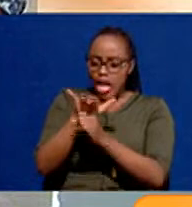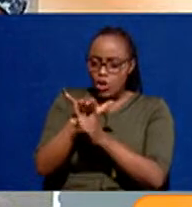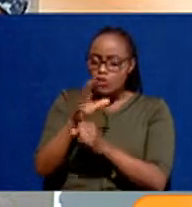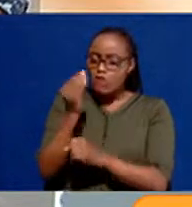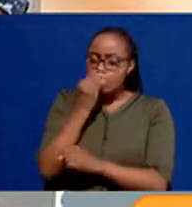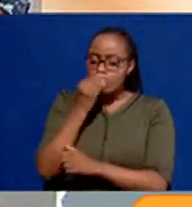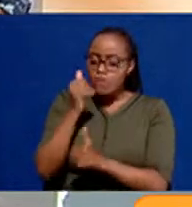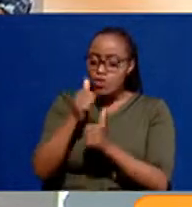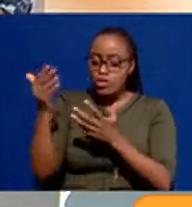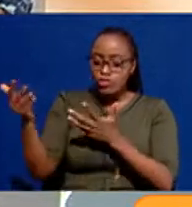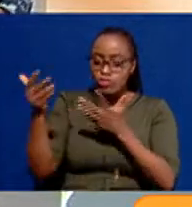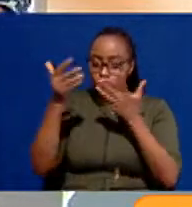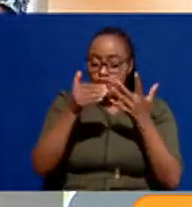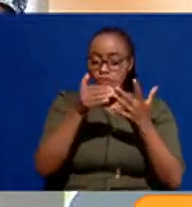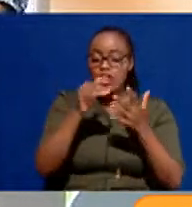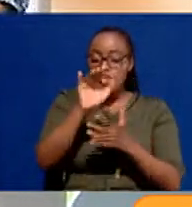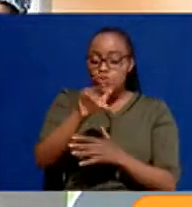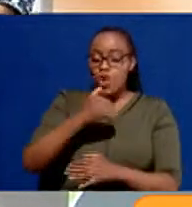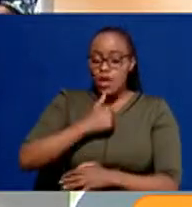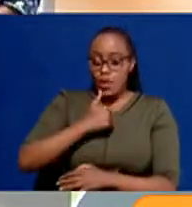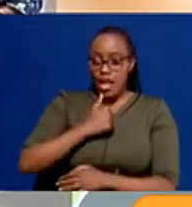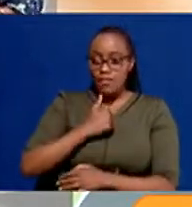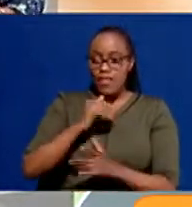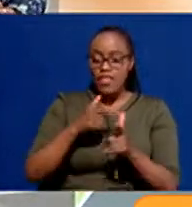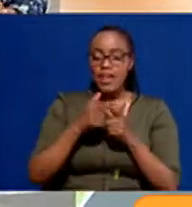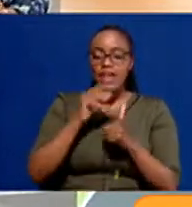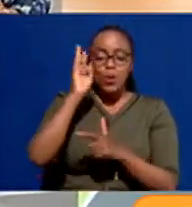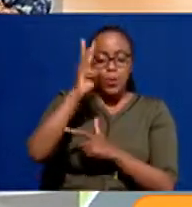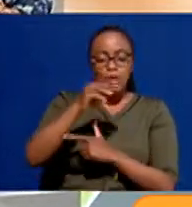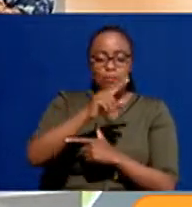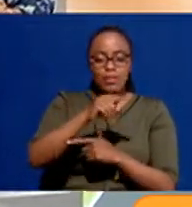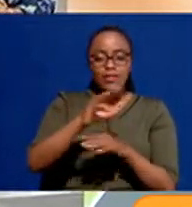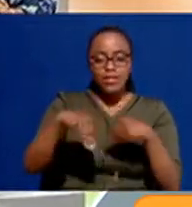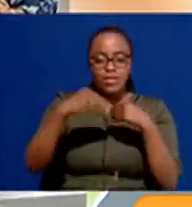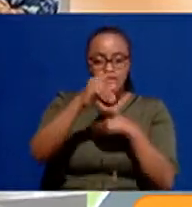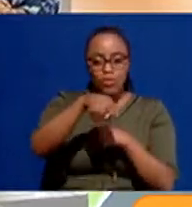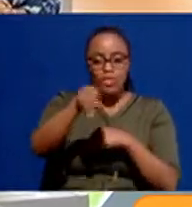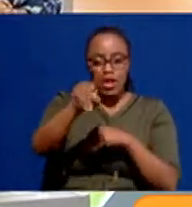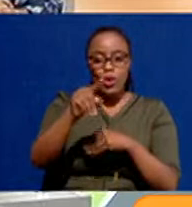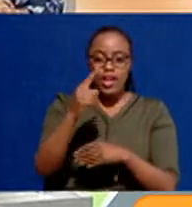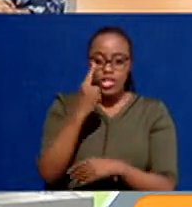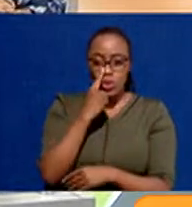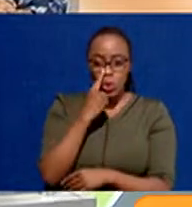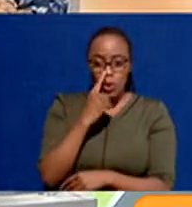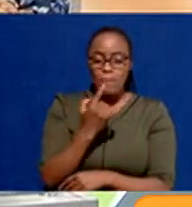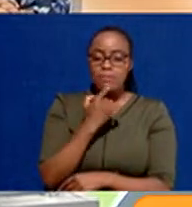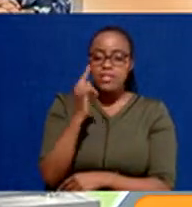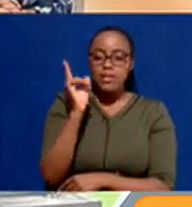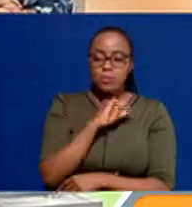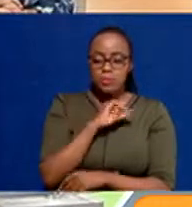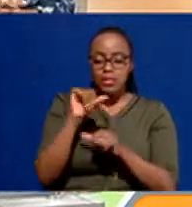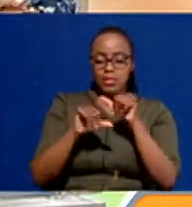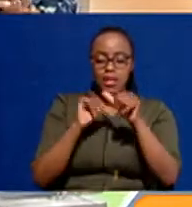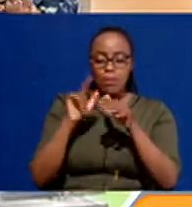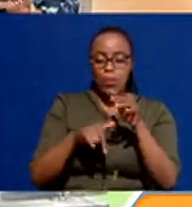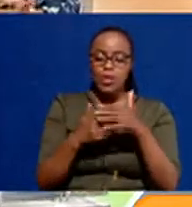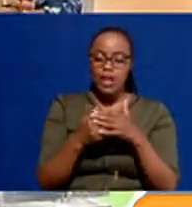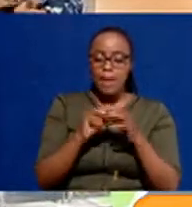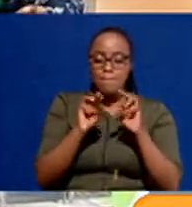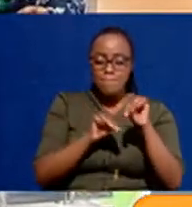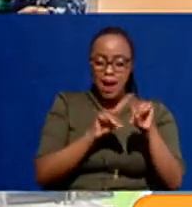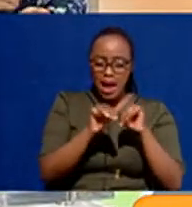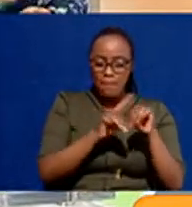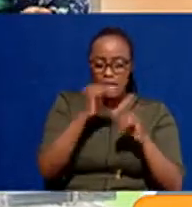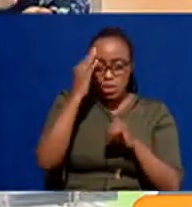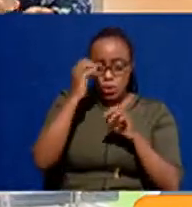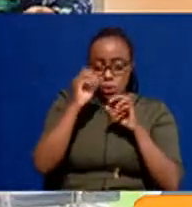of foodstuffs that will be in your possession, that they'll actually get to the right homes? Well, as I've said, it's about mapping.